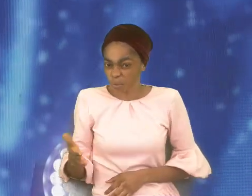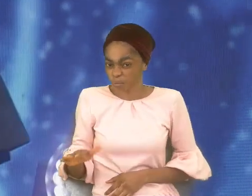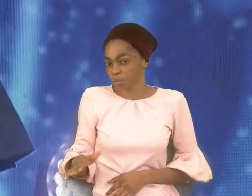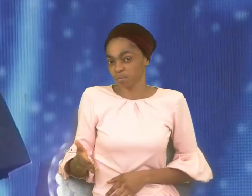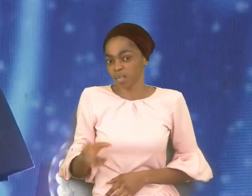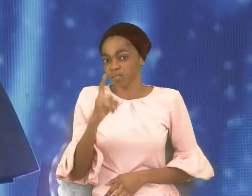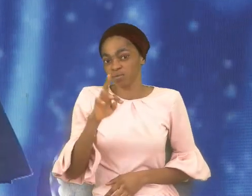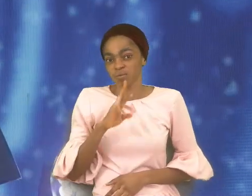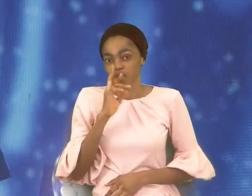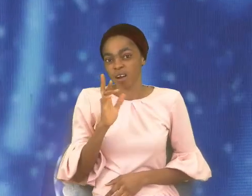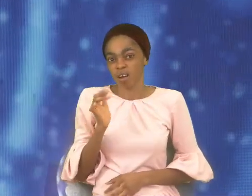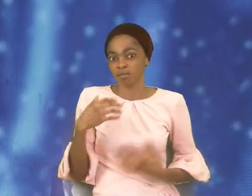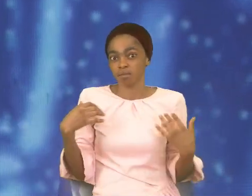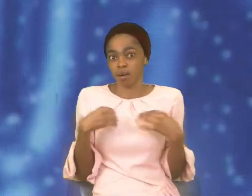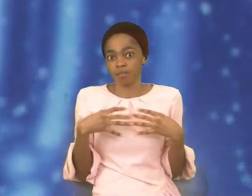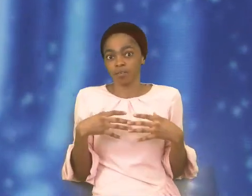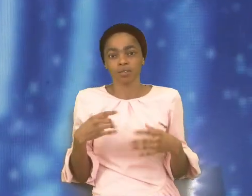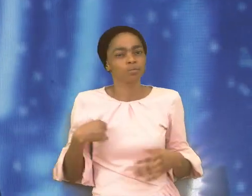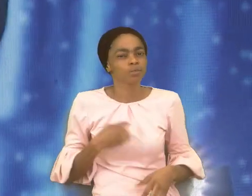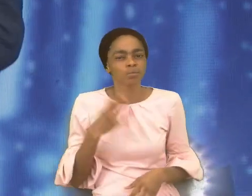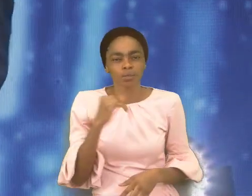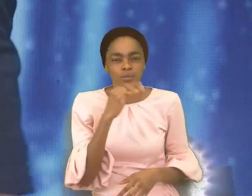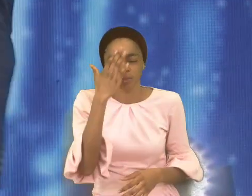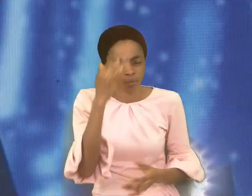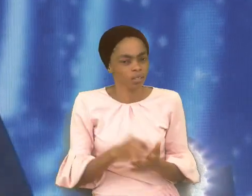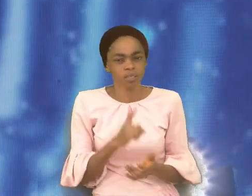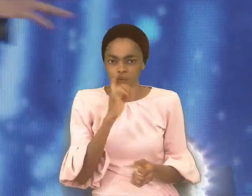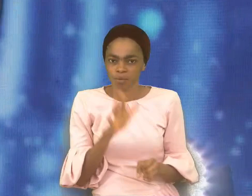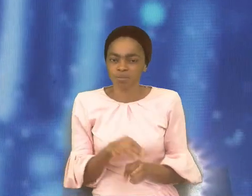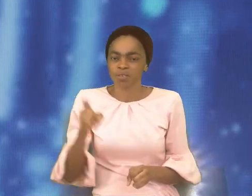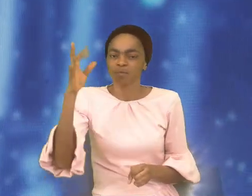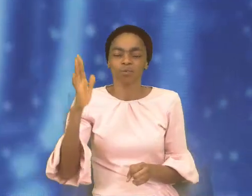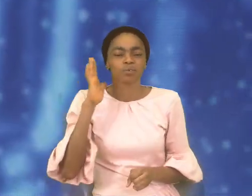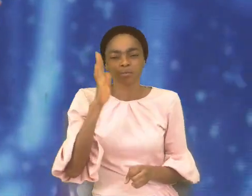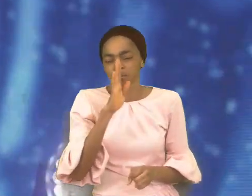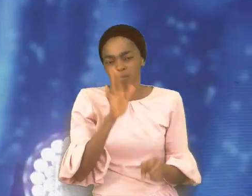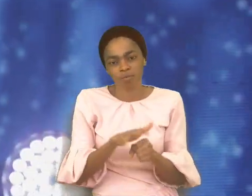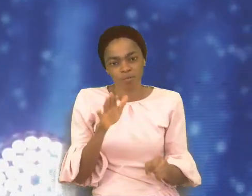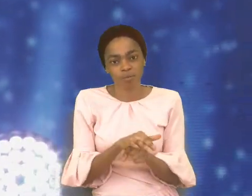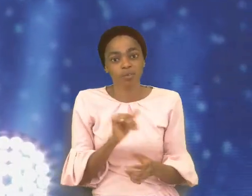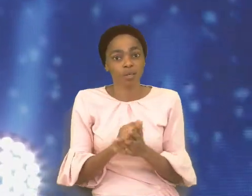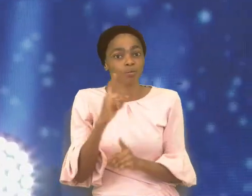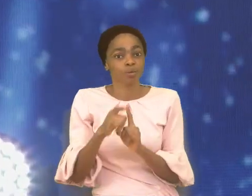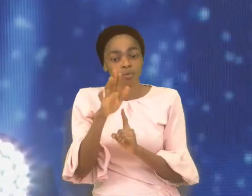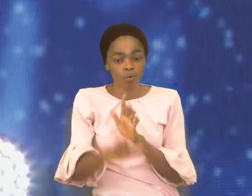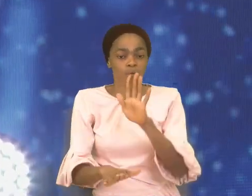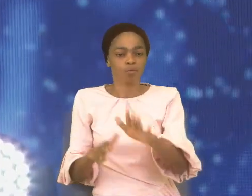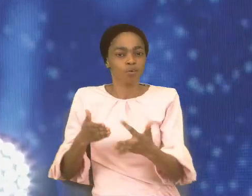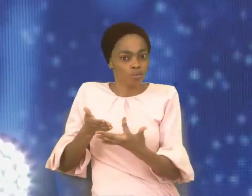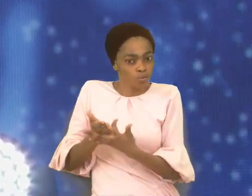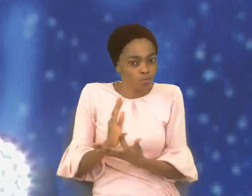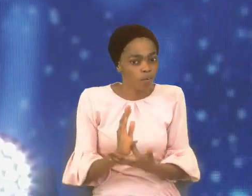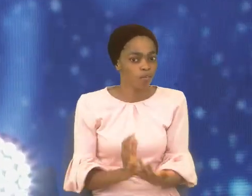God can be fulfilled, that when thou passest through the fire, thou shalt not be burnt, neither shall